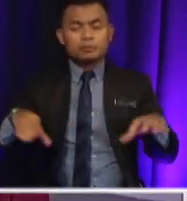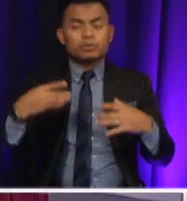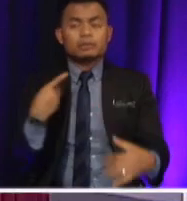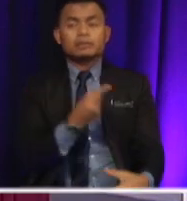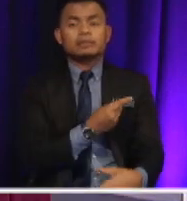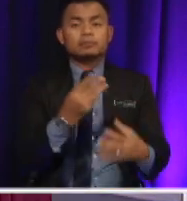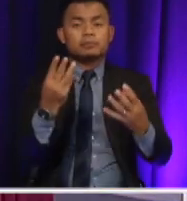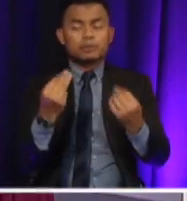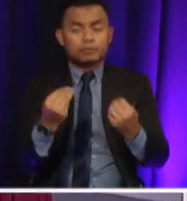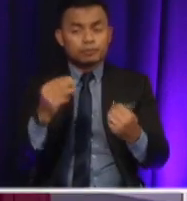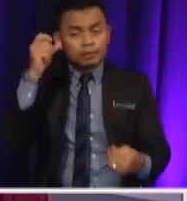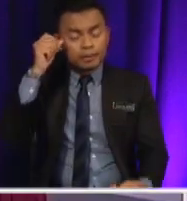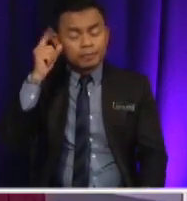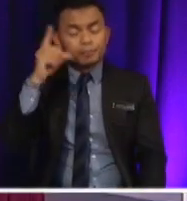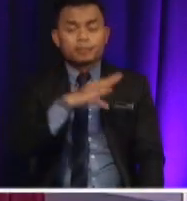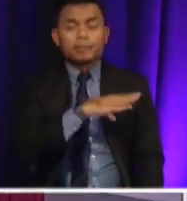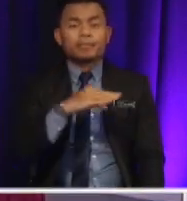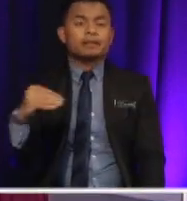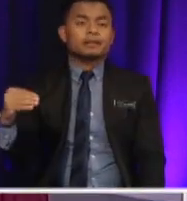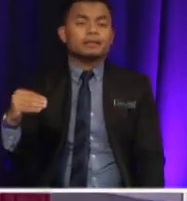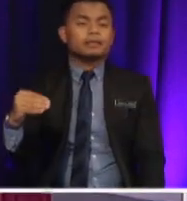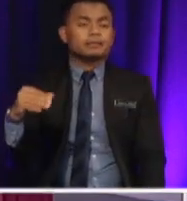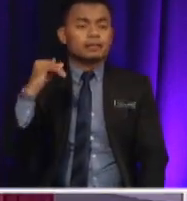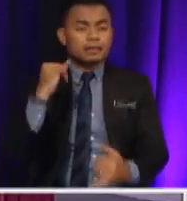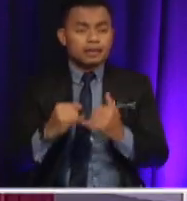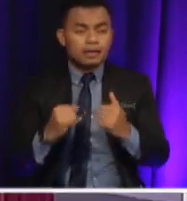and I would like to reinforce the last